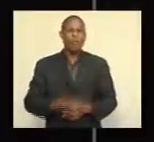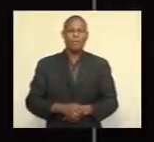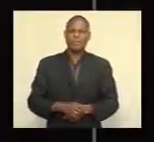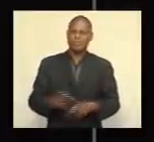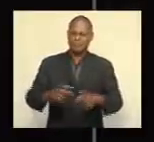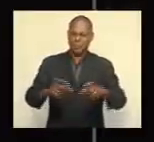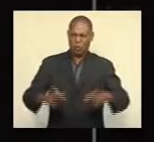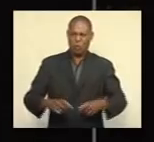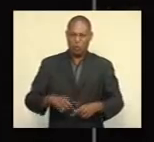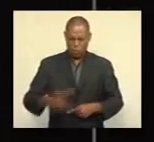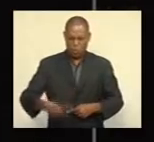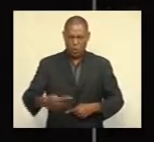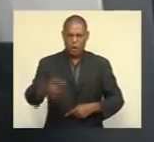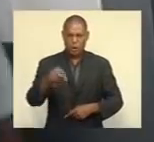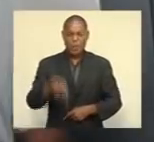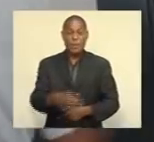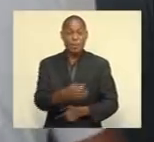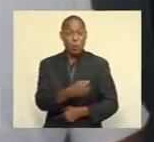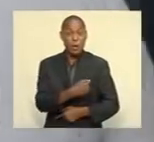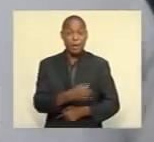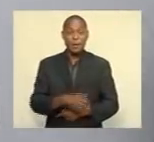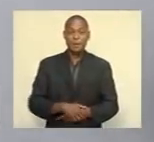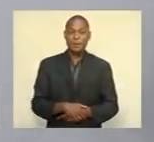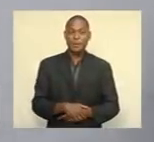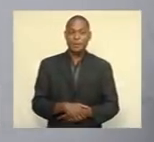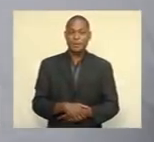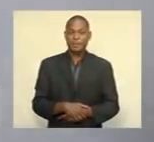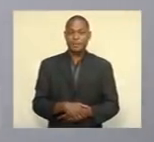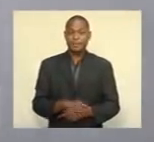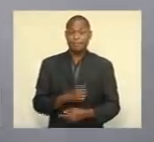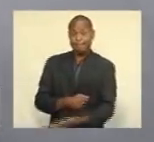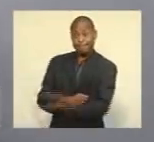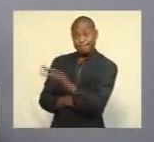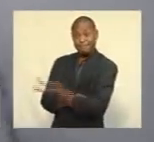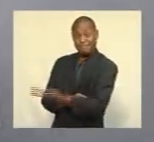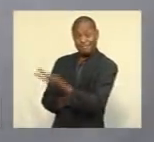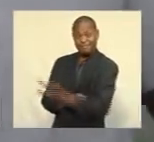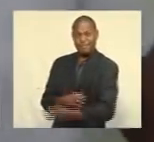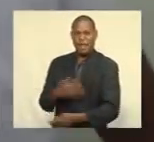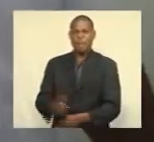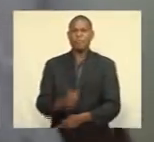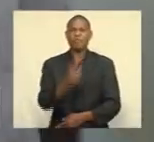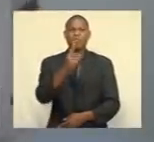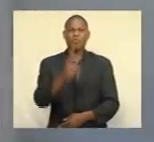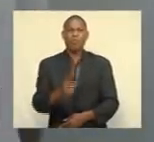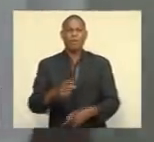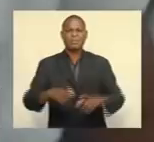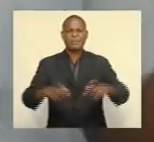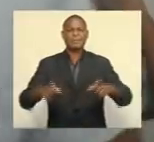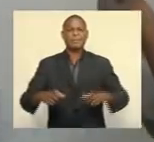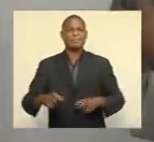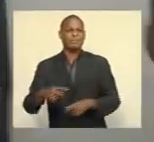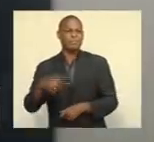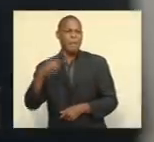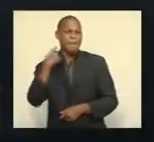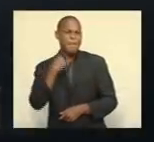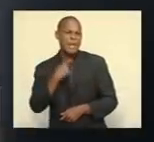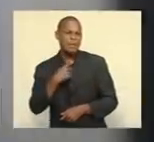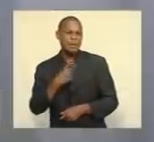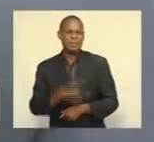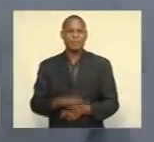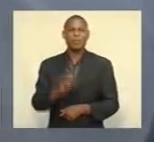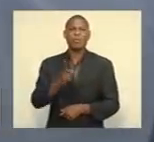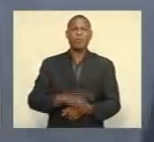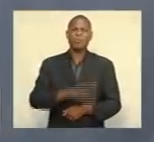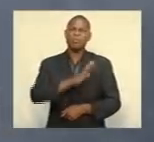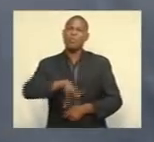this morning. Pranita Prakash reports. Henry Lusaka is charged with 1 count of murder for allegedly killing his Australian wife in